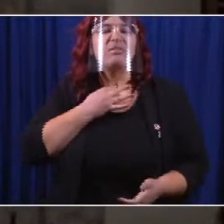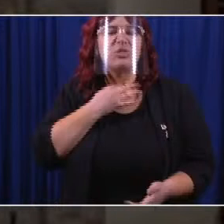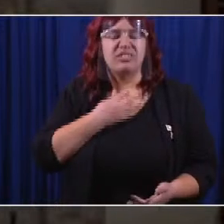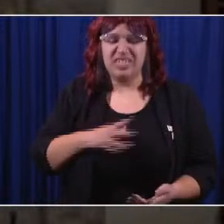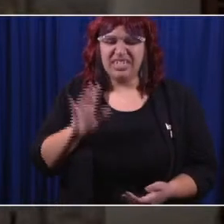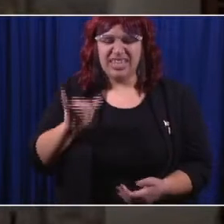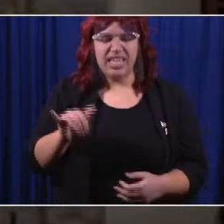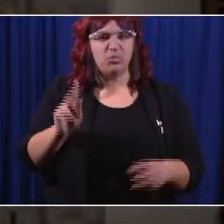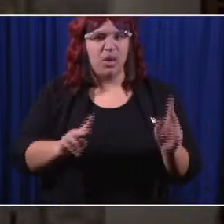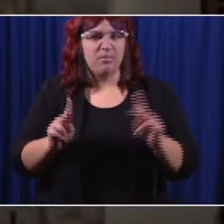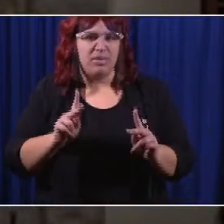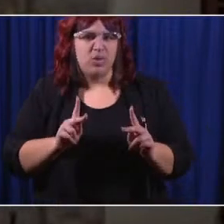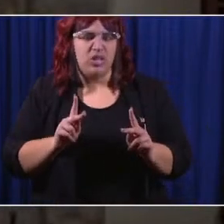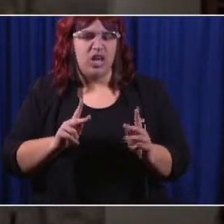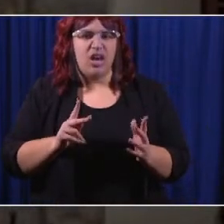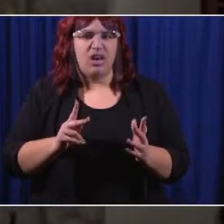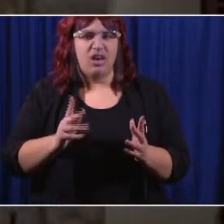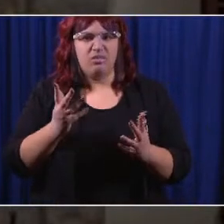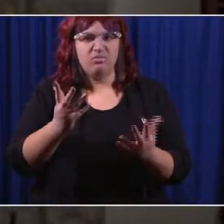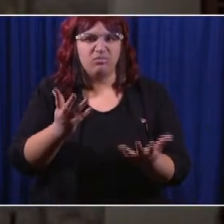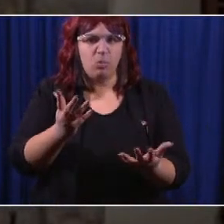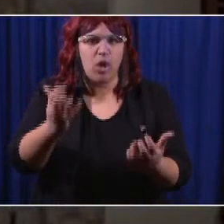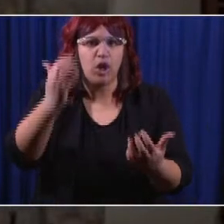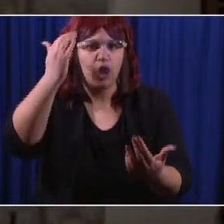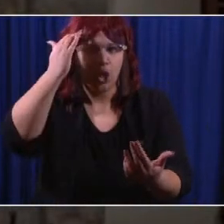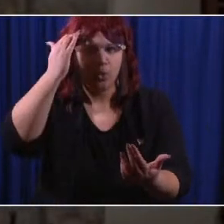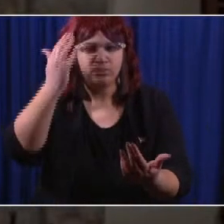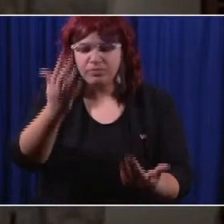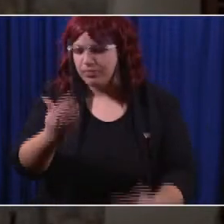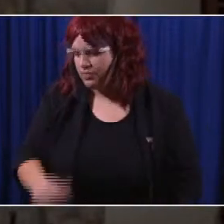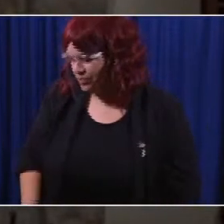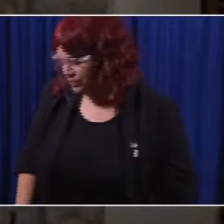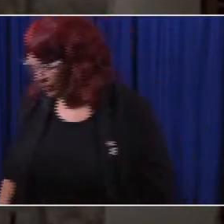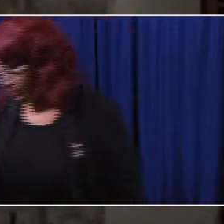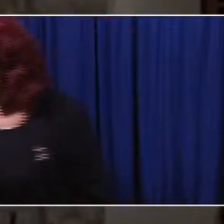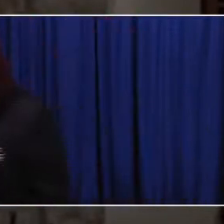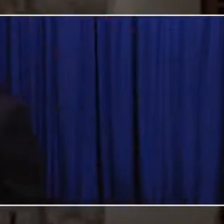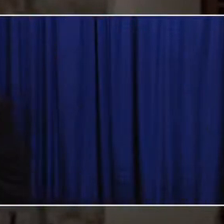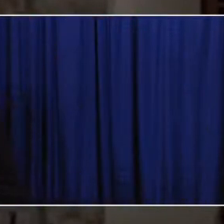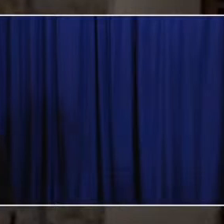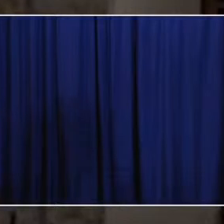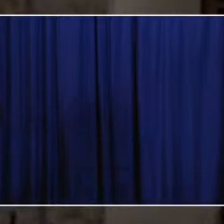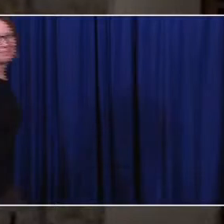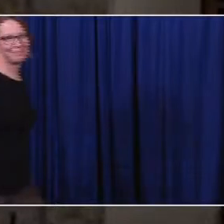much. Thanks for that statement. Super spreader events,